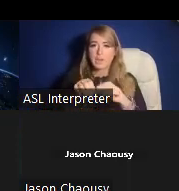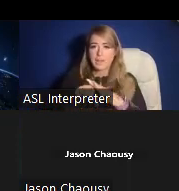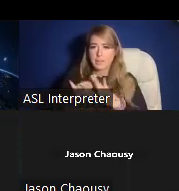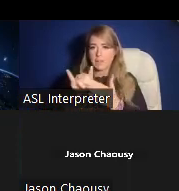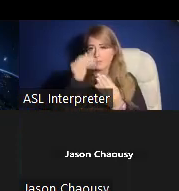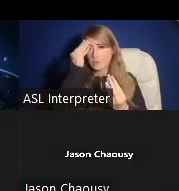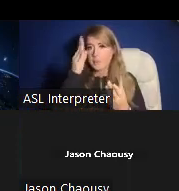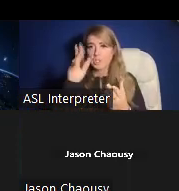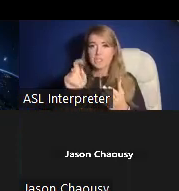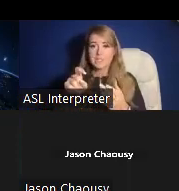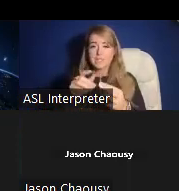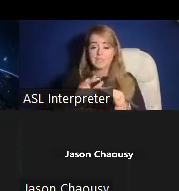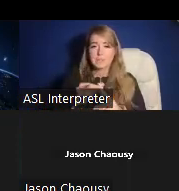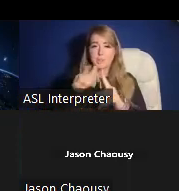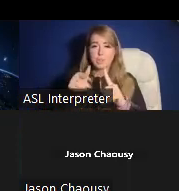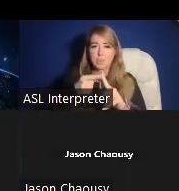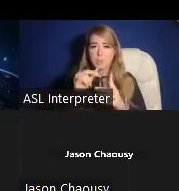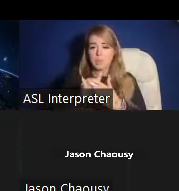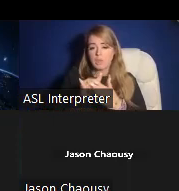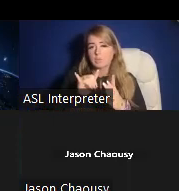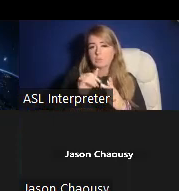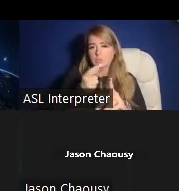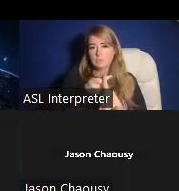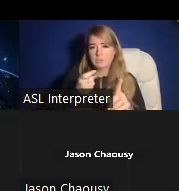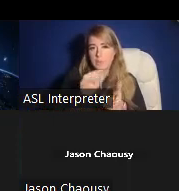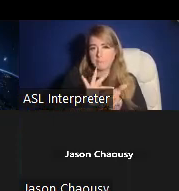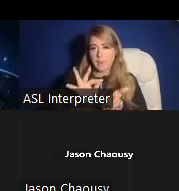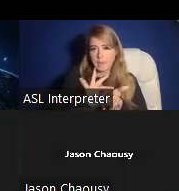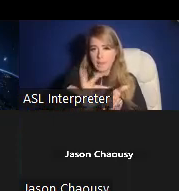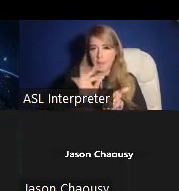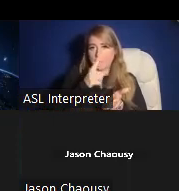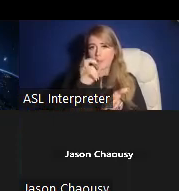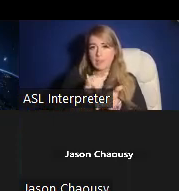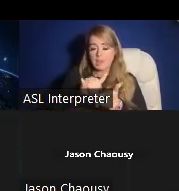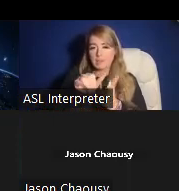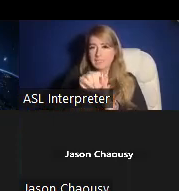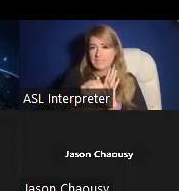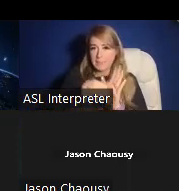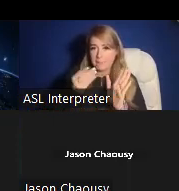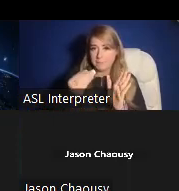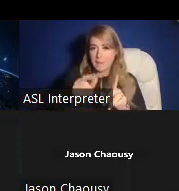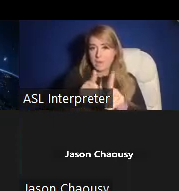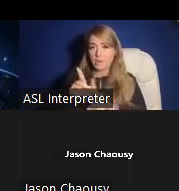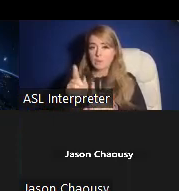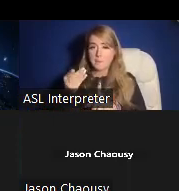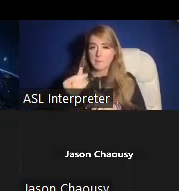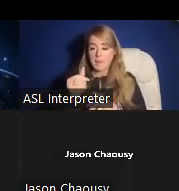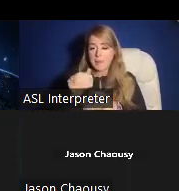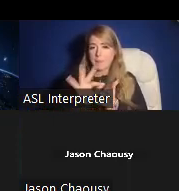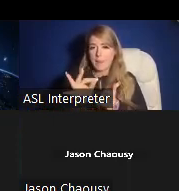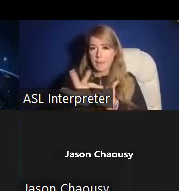information that's needed, especially when it has to come with our Medicaid, because that's state paid, and it's paid. Medicaid also pays